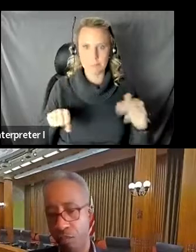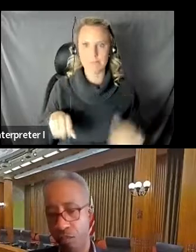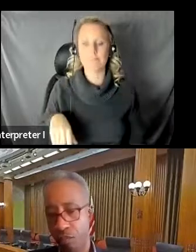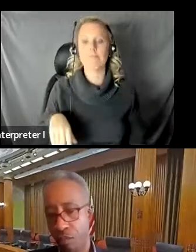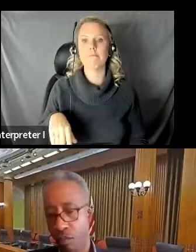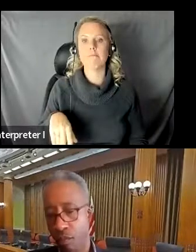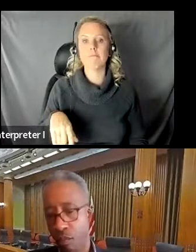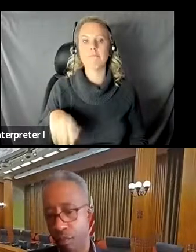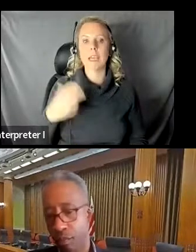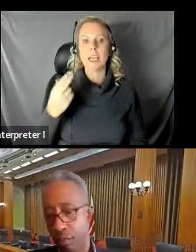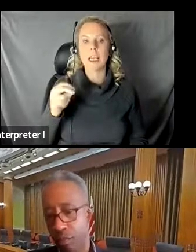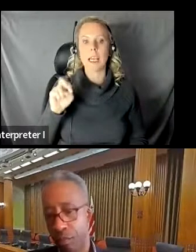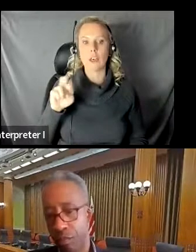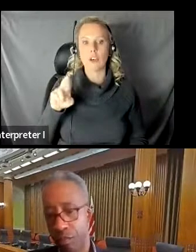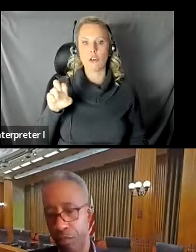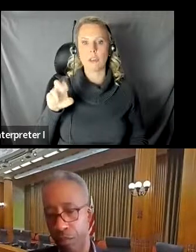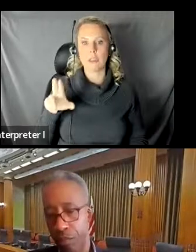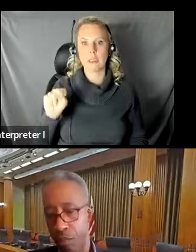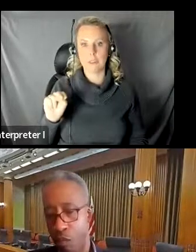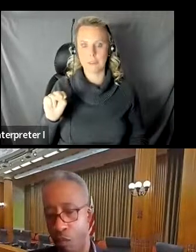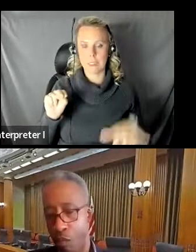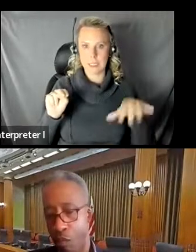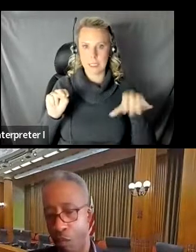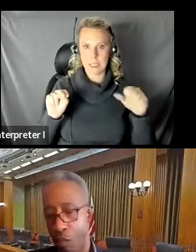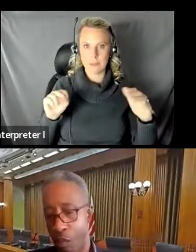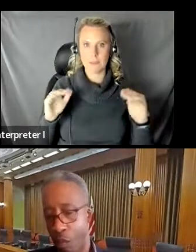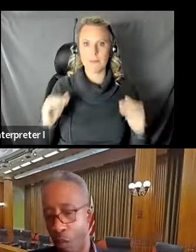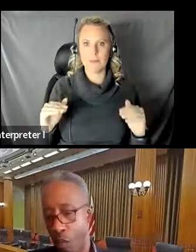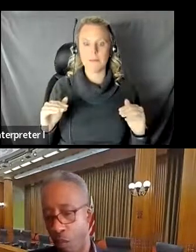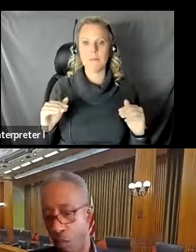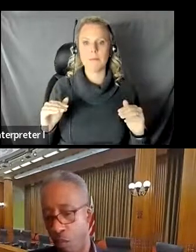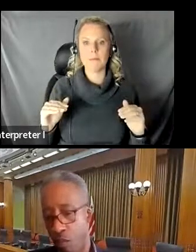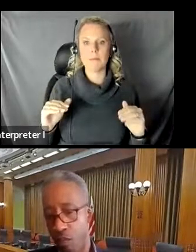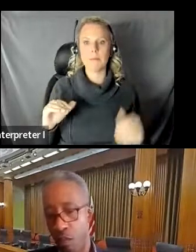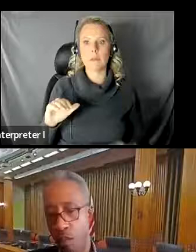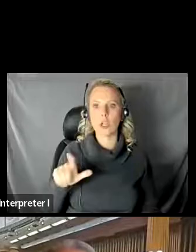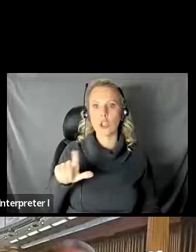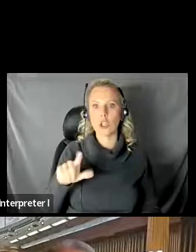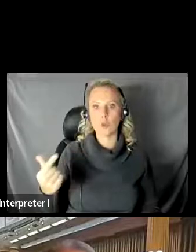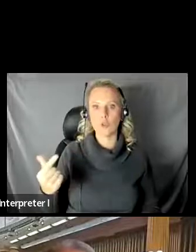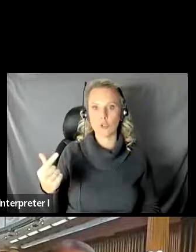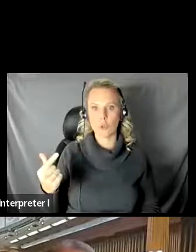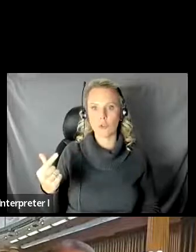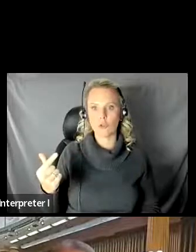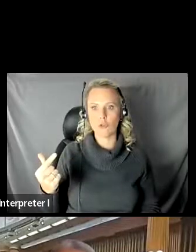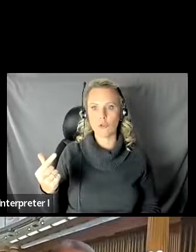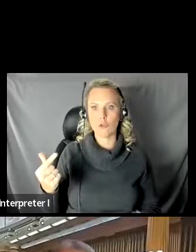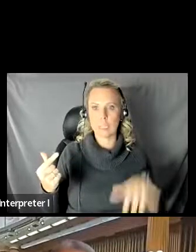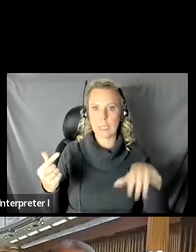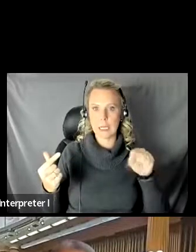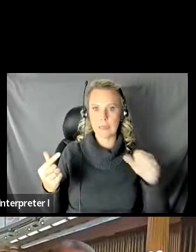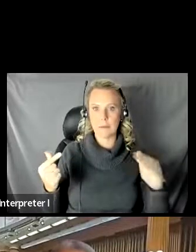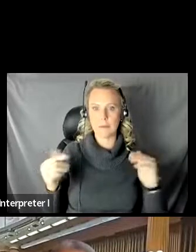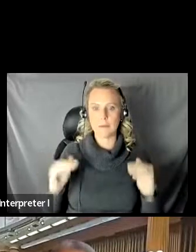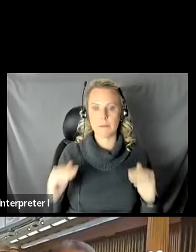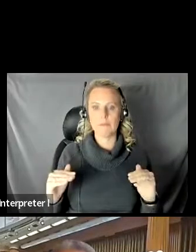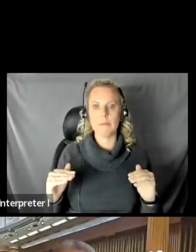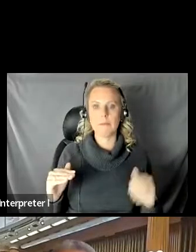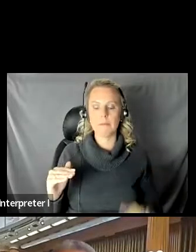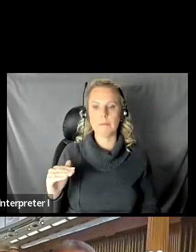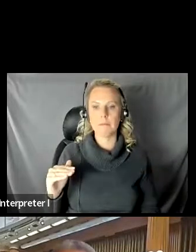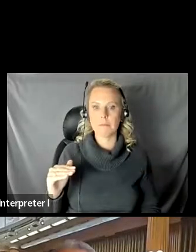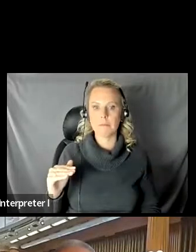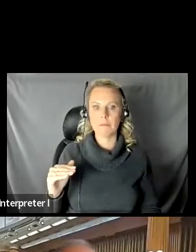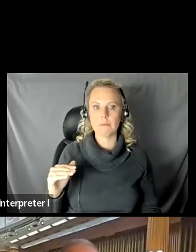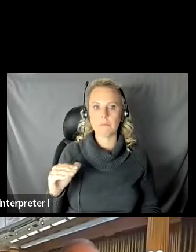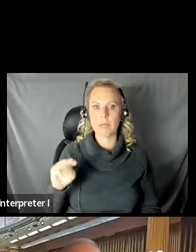votes yes. Councilmember Henderson. Yes. Councilmember Henderson votes yes. Councilmember Lewis George. Yes. Councilmember Lewis George votes